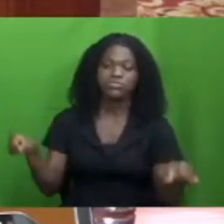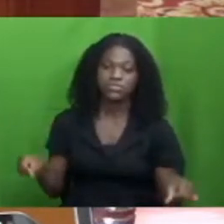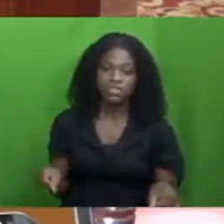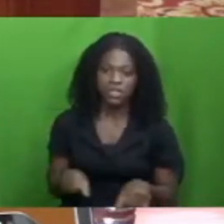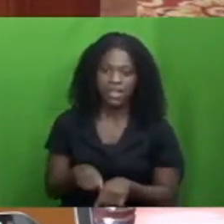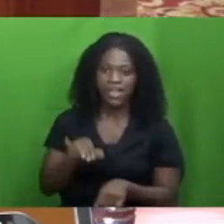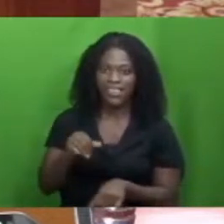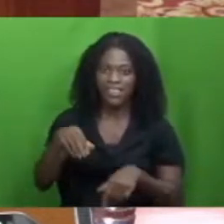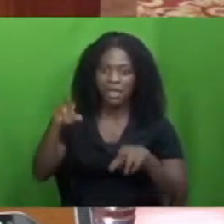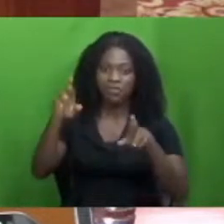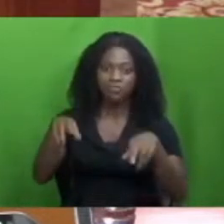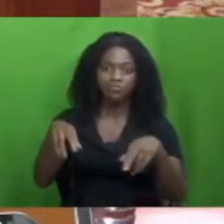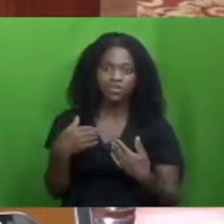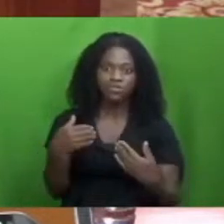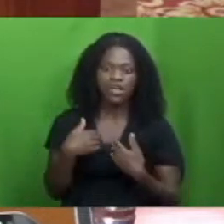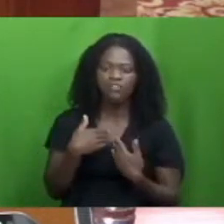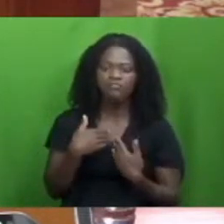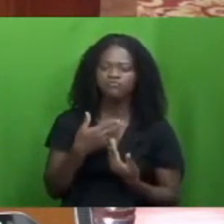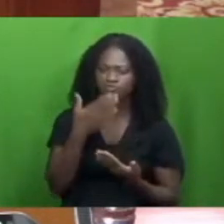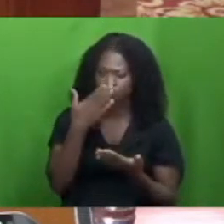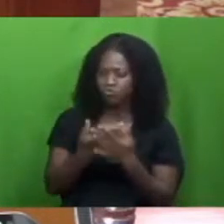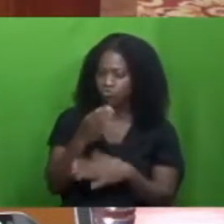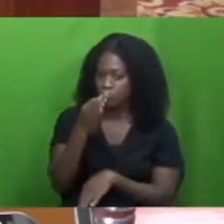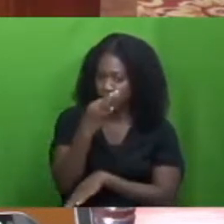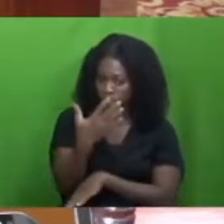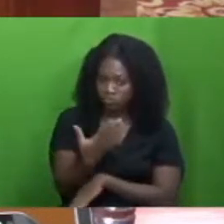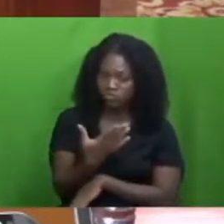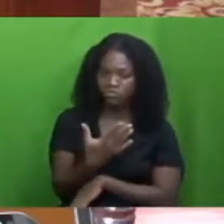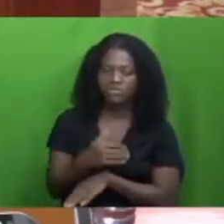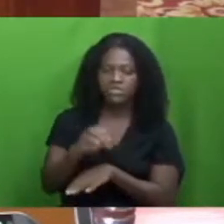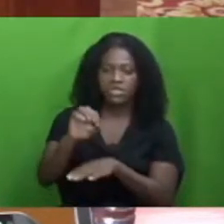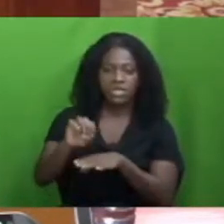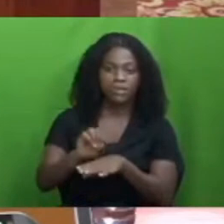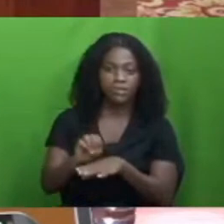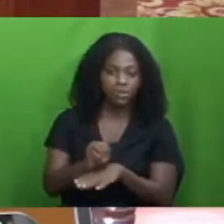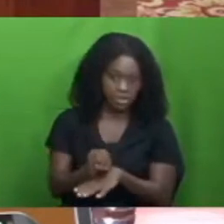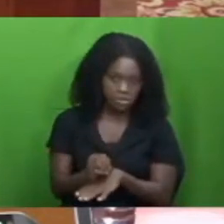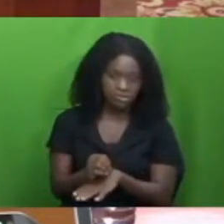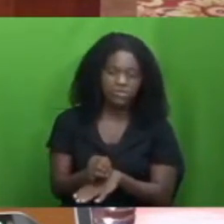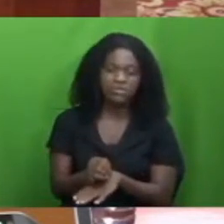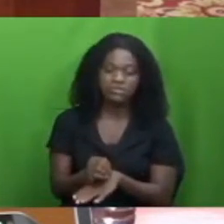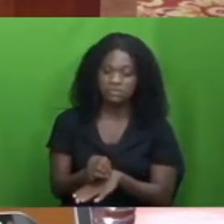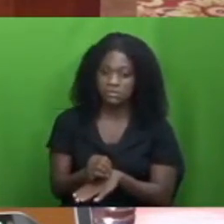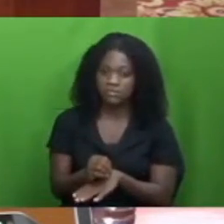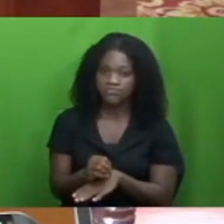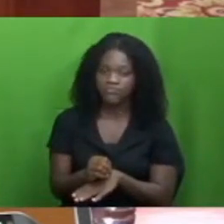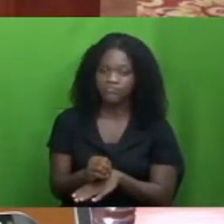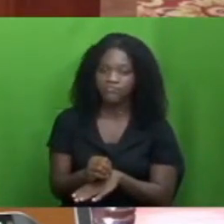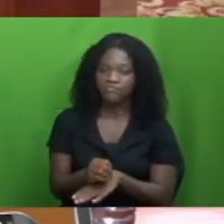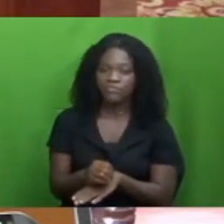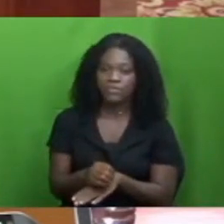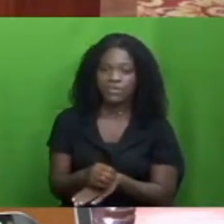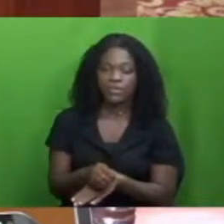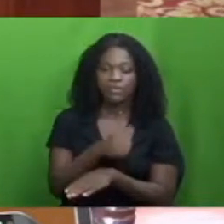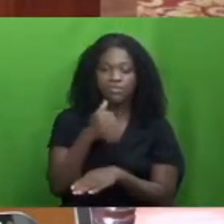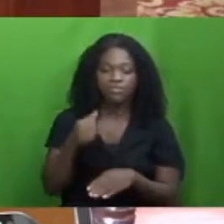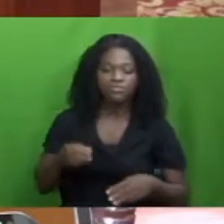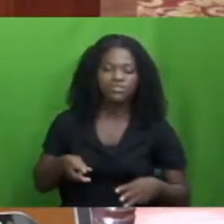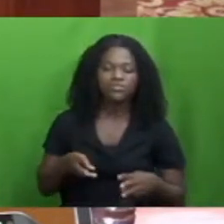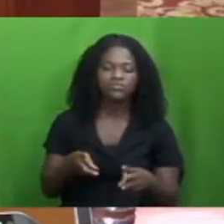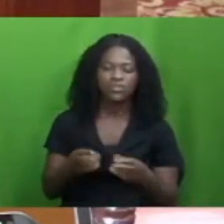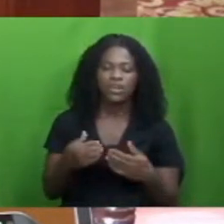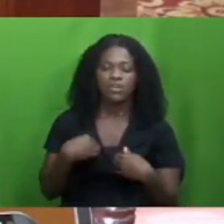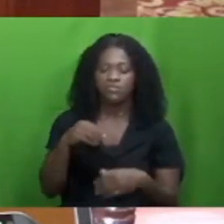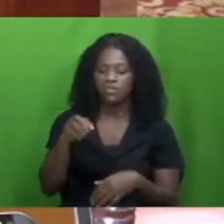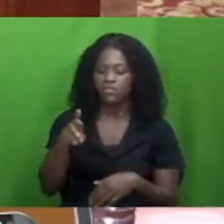has resulted in increased food security, employment along agricultural value chains, and accessibility of raw materials for